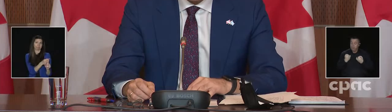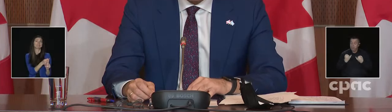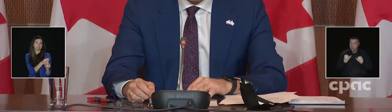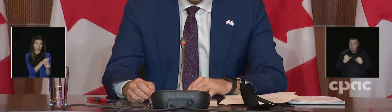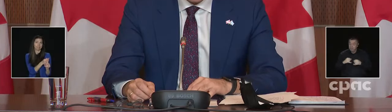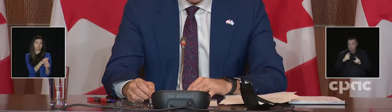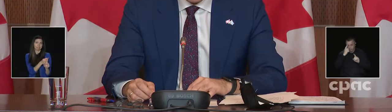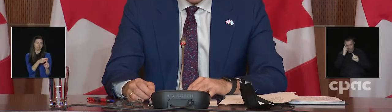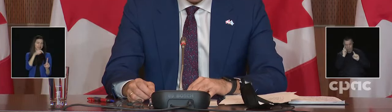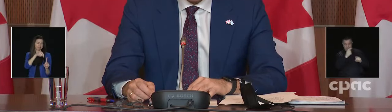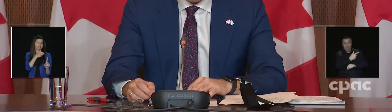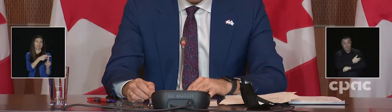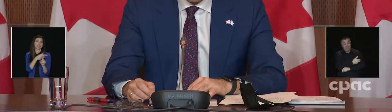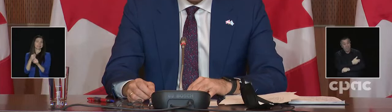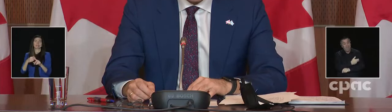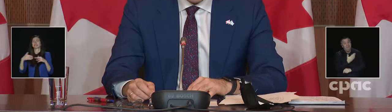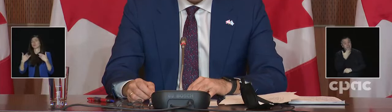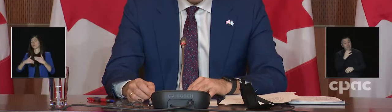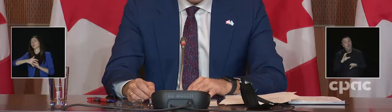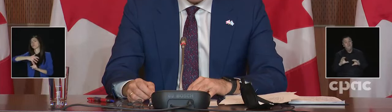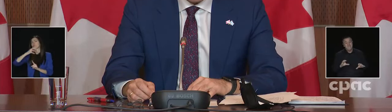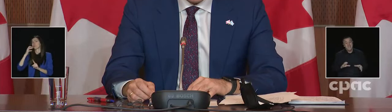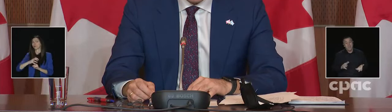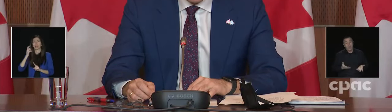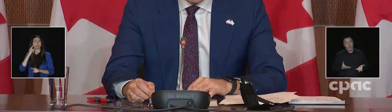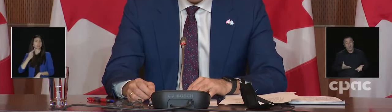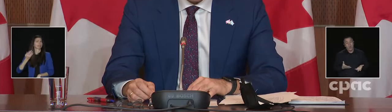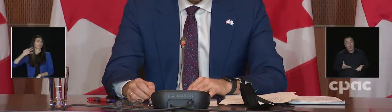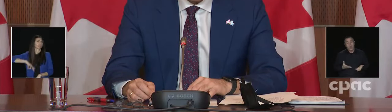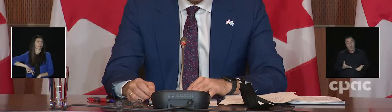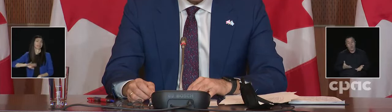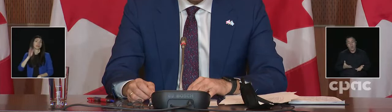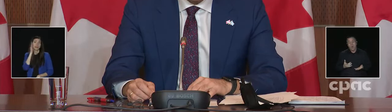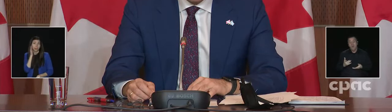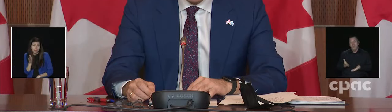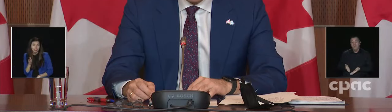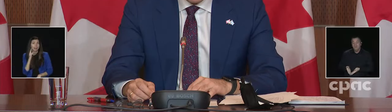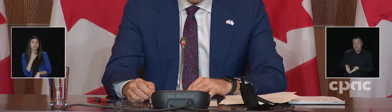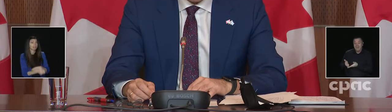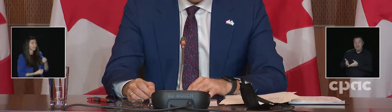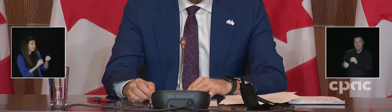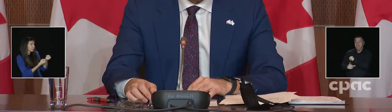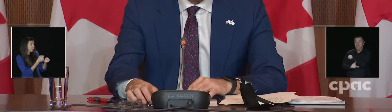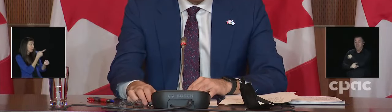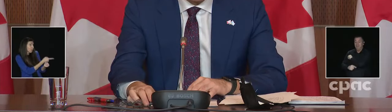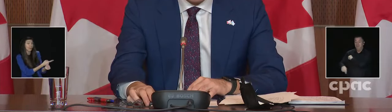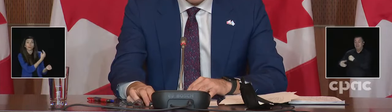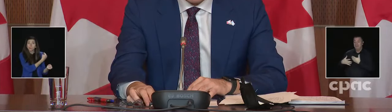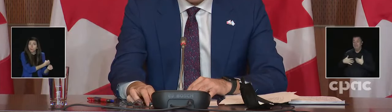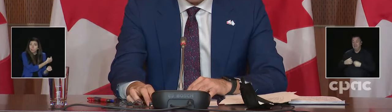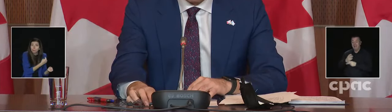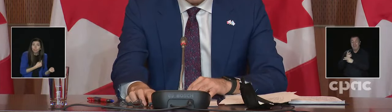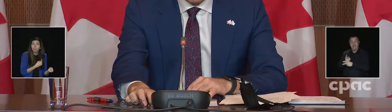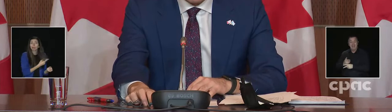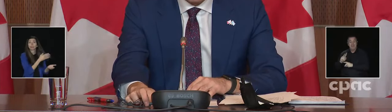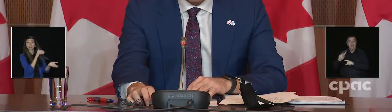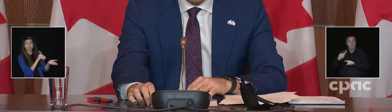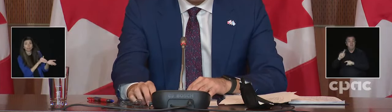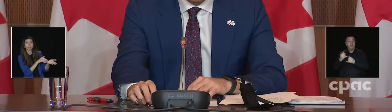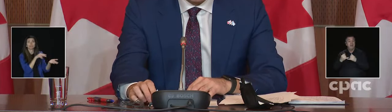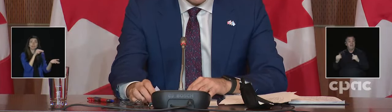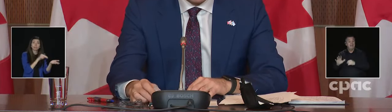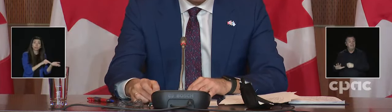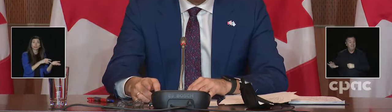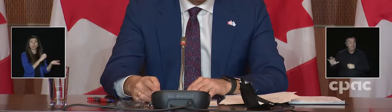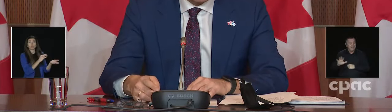best way to support our frontline workers, our healthcare system, and help maintain the critical functions